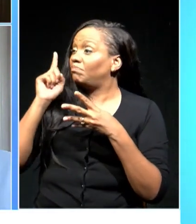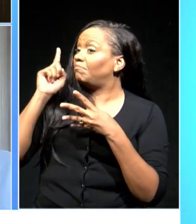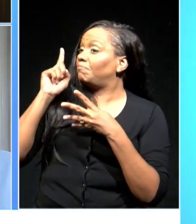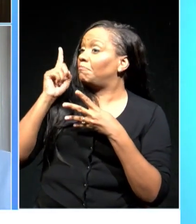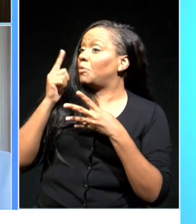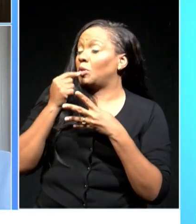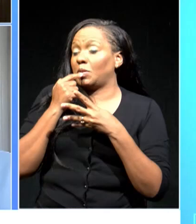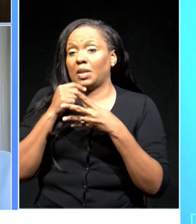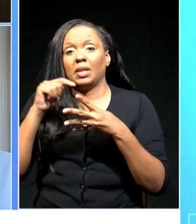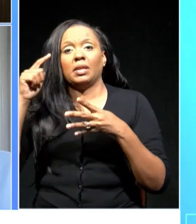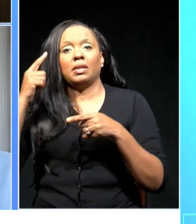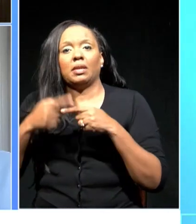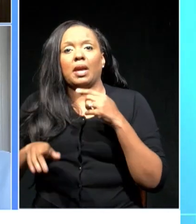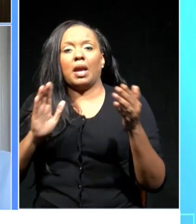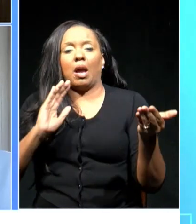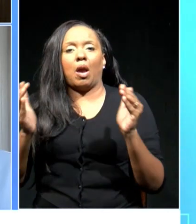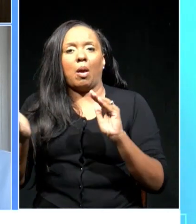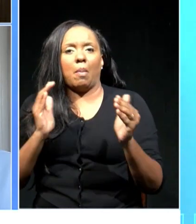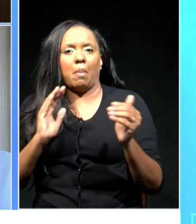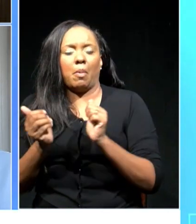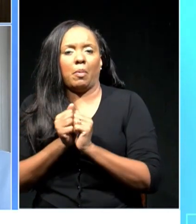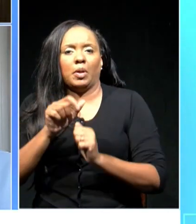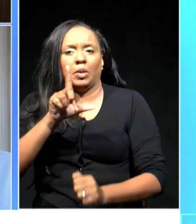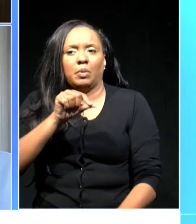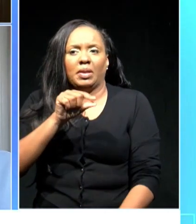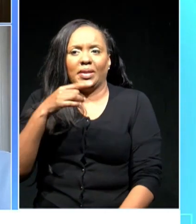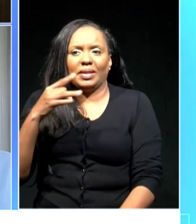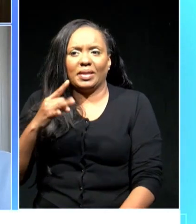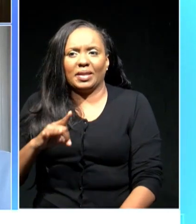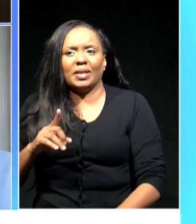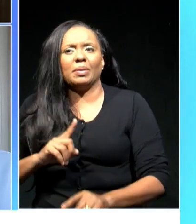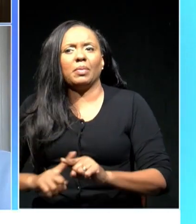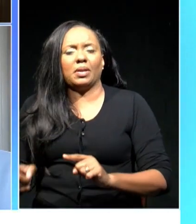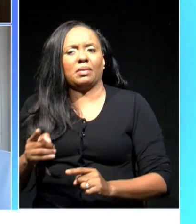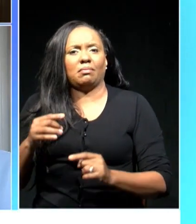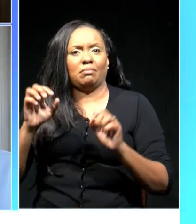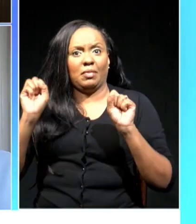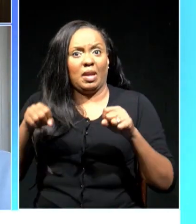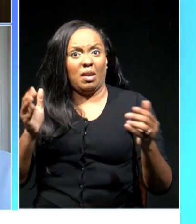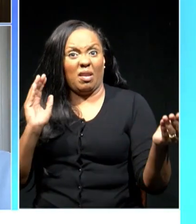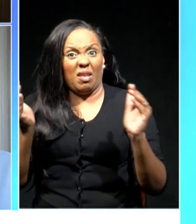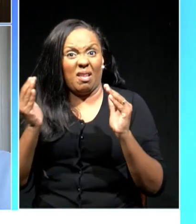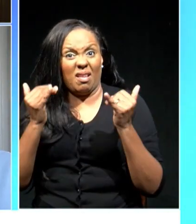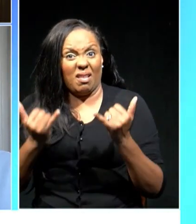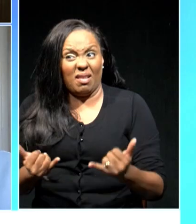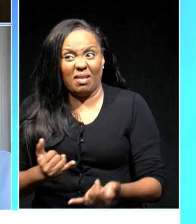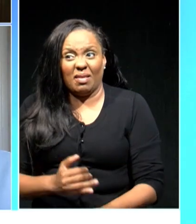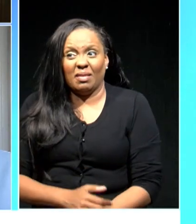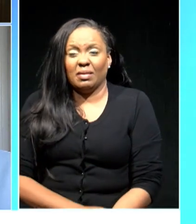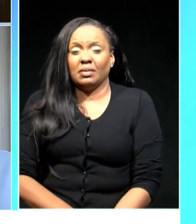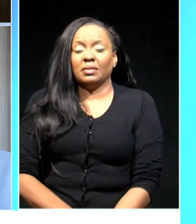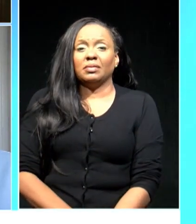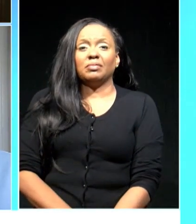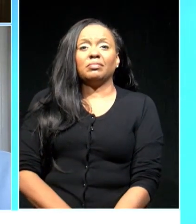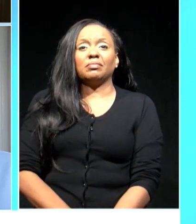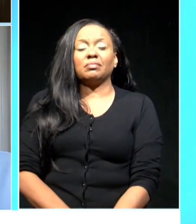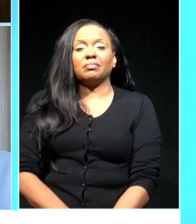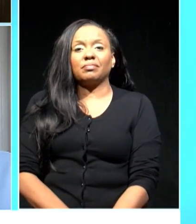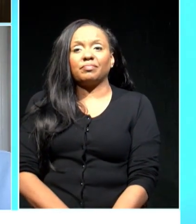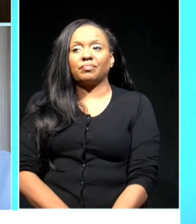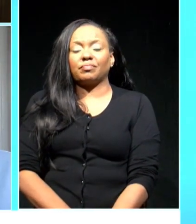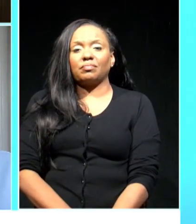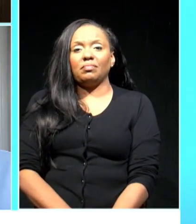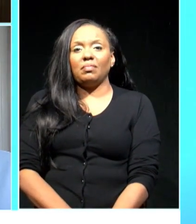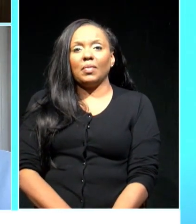results to 2018 because 2018 was an outlier. Is it still an outlier? Well, I've had last night. I